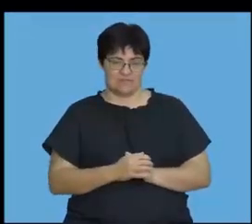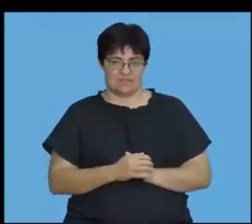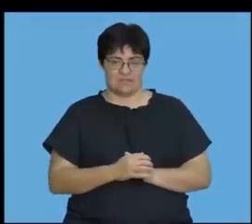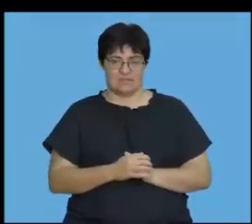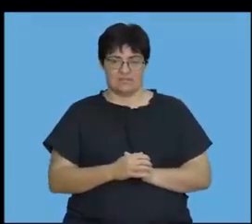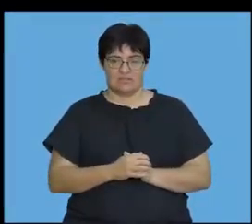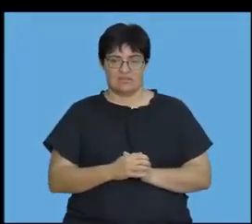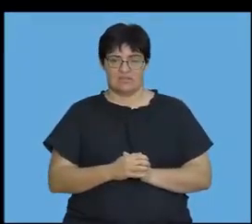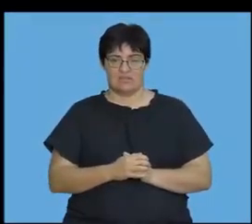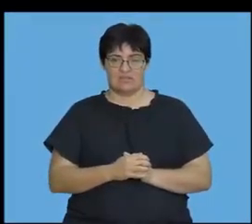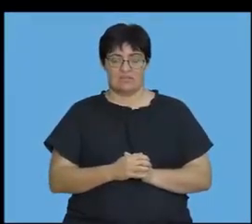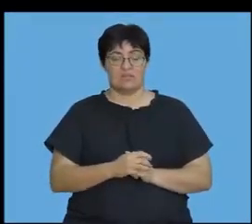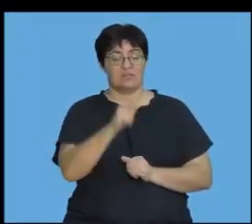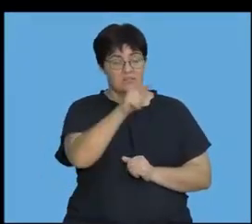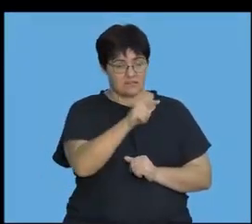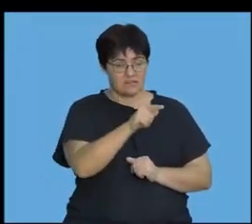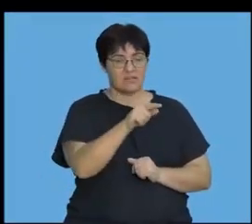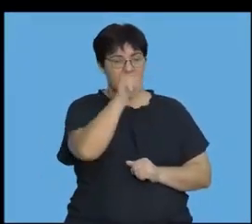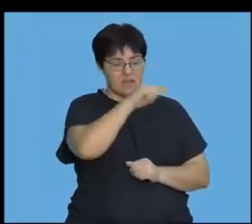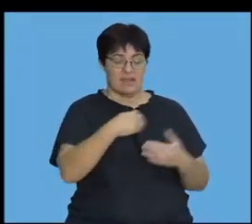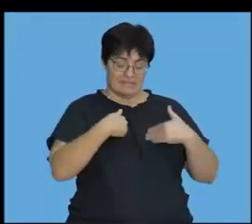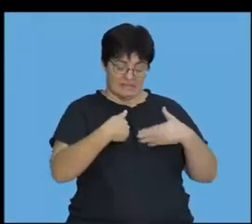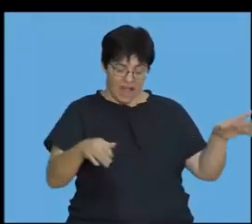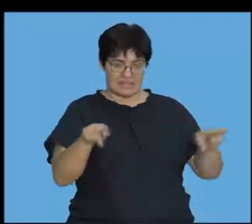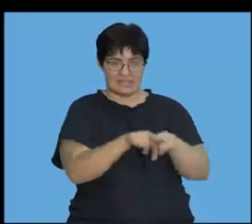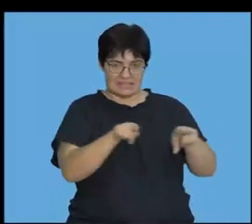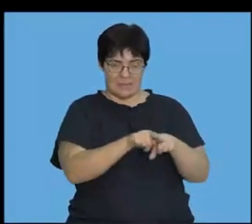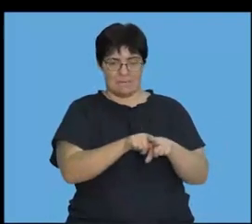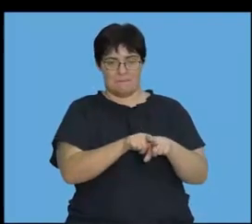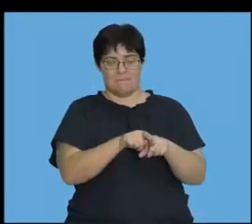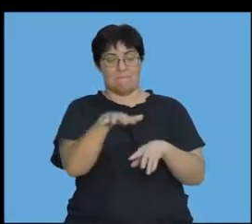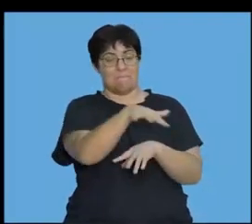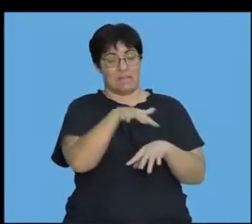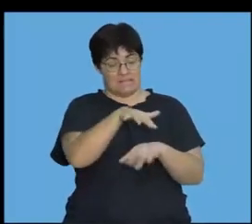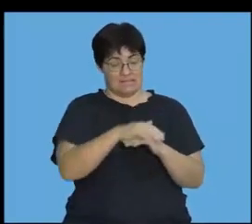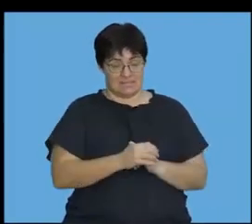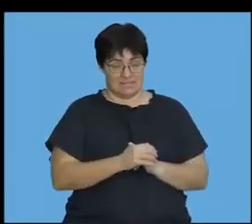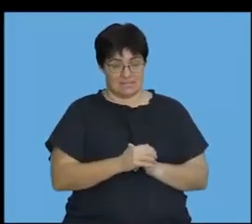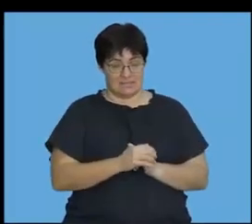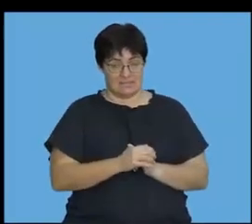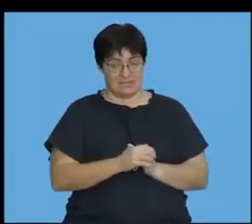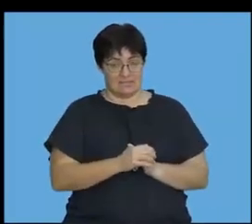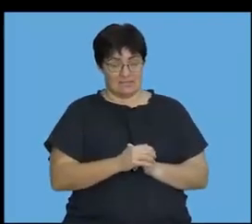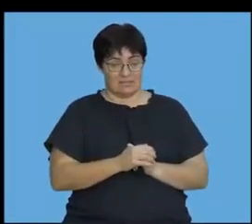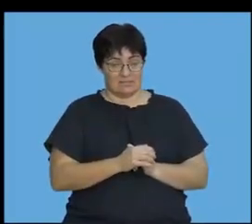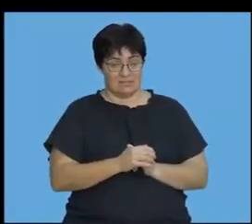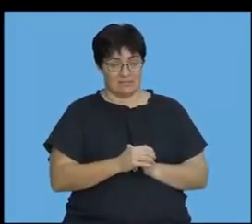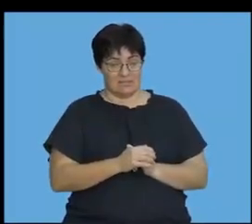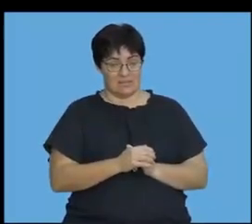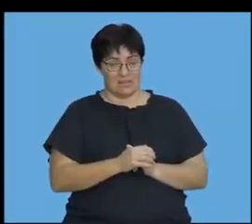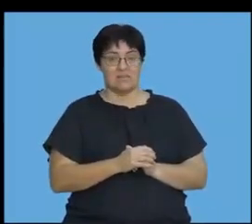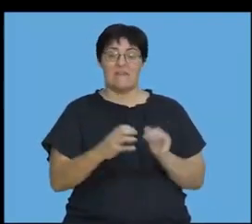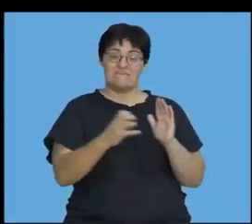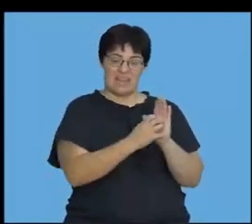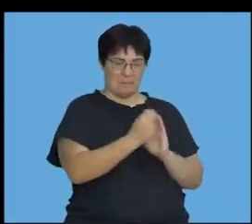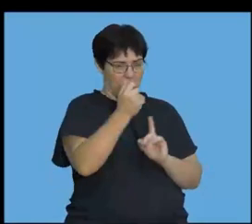remember, the initial and final momentums must start at the same place. Little different to what we used to